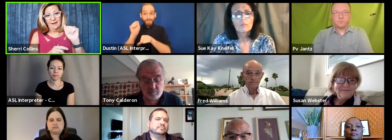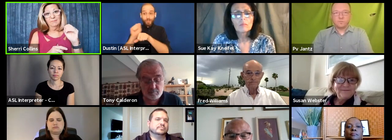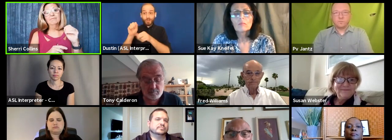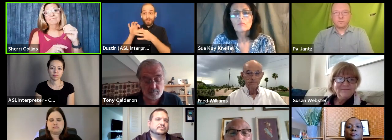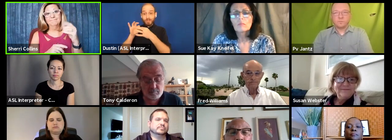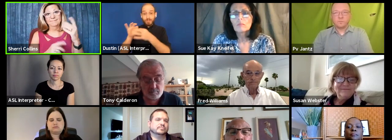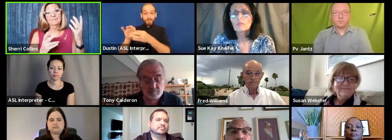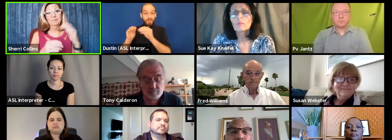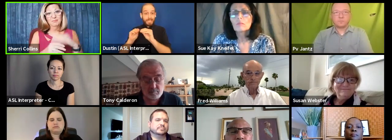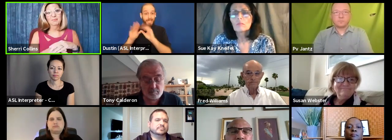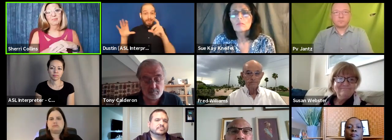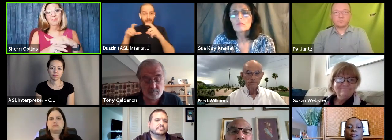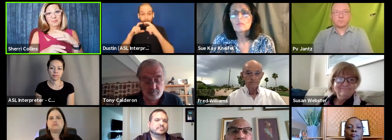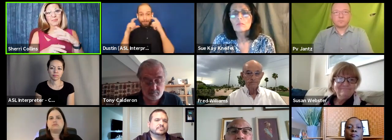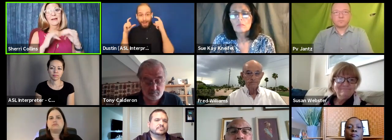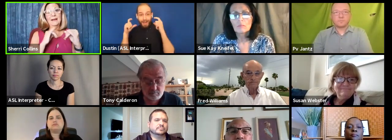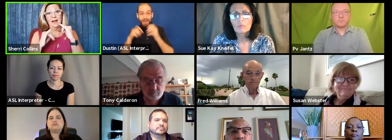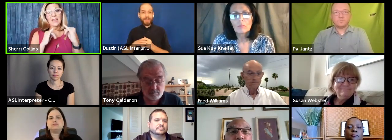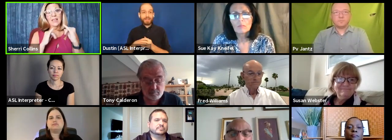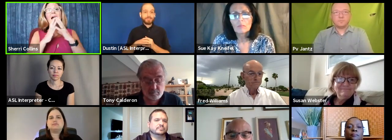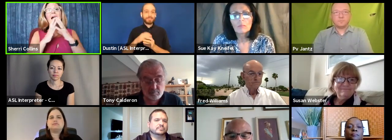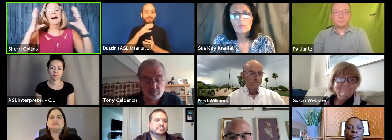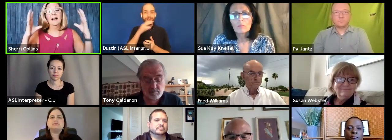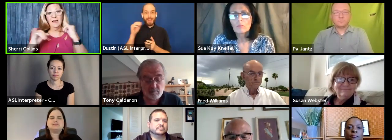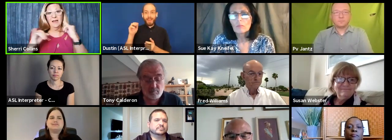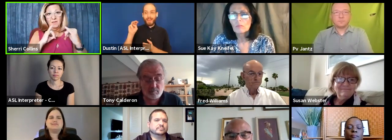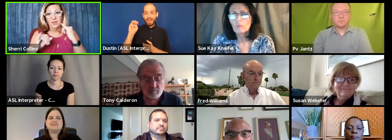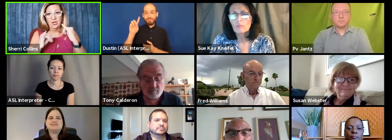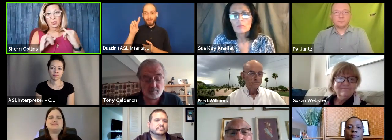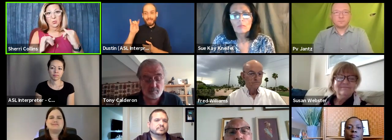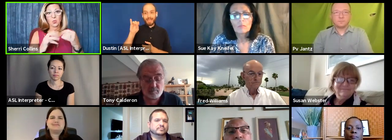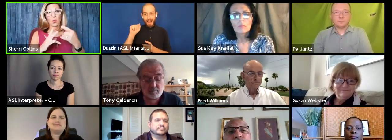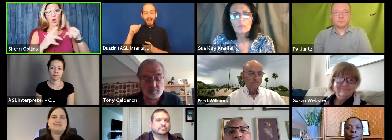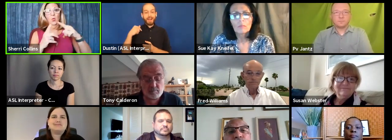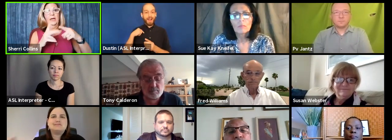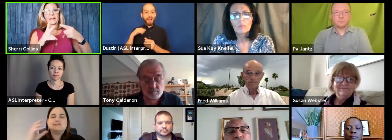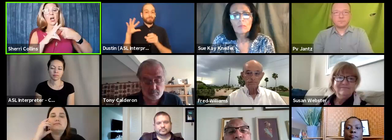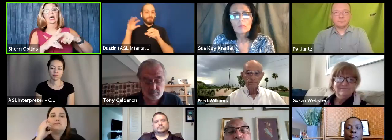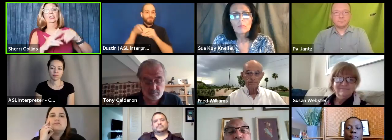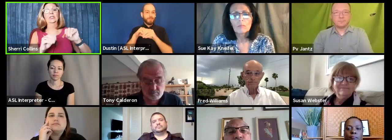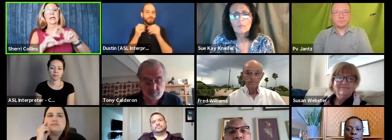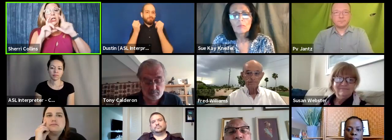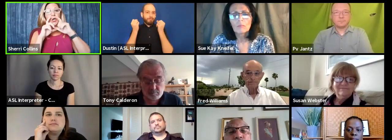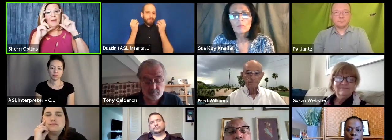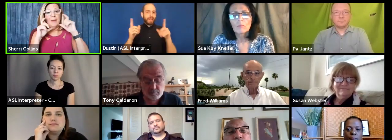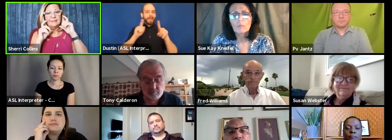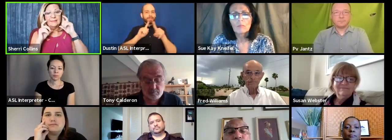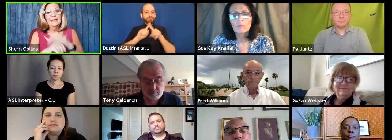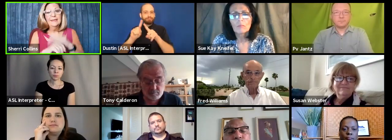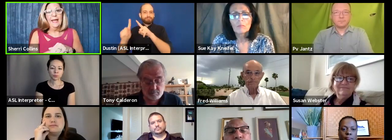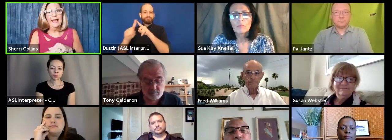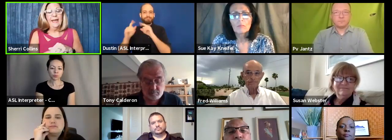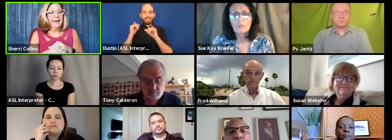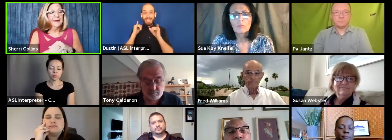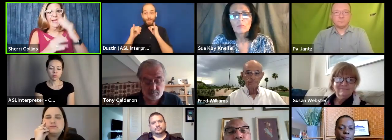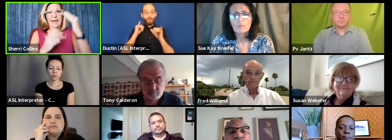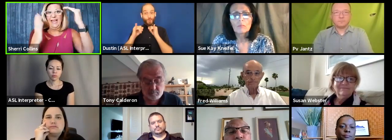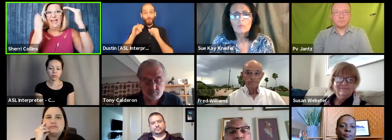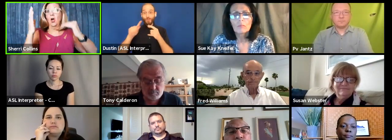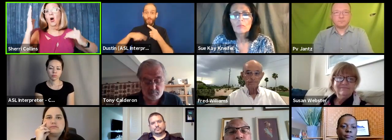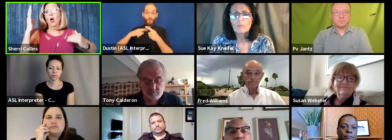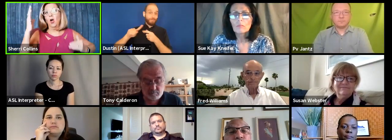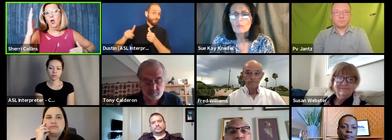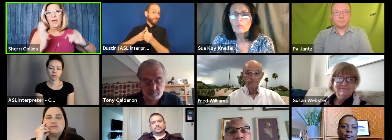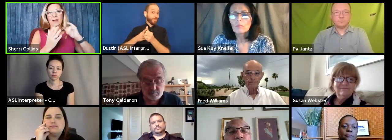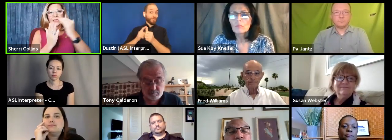media. I've been on a lot of interviews when we launched the clear math, and